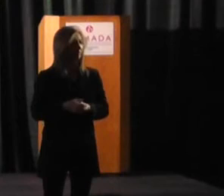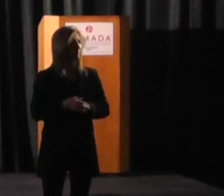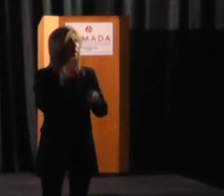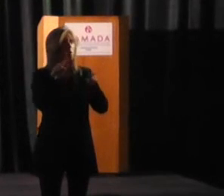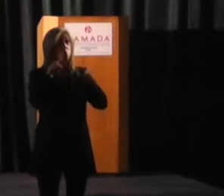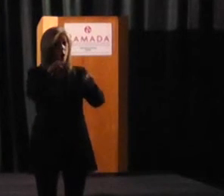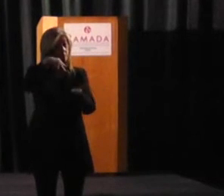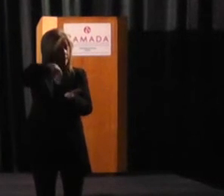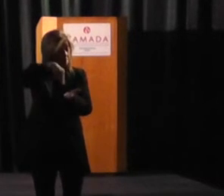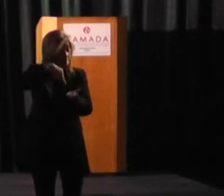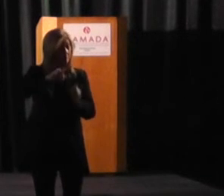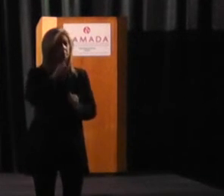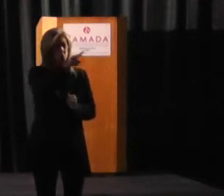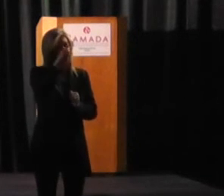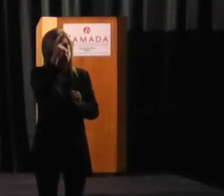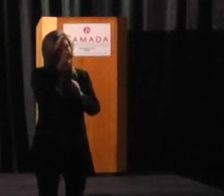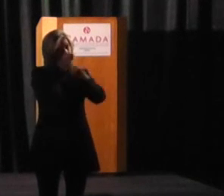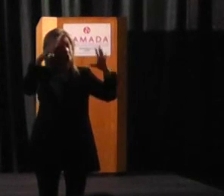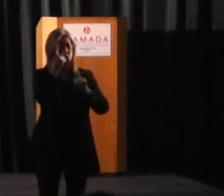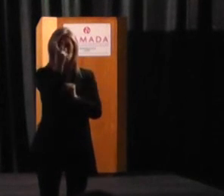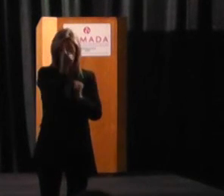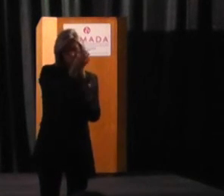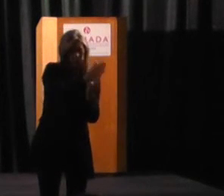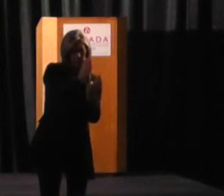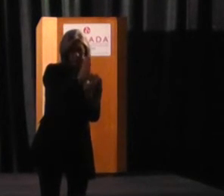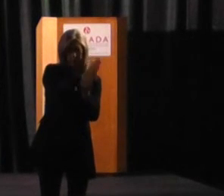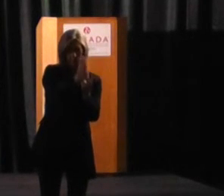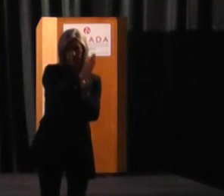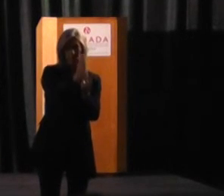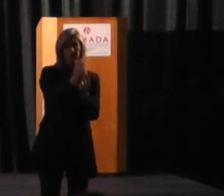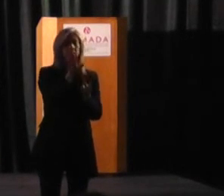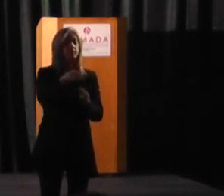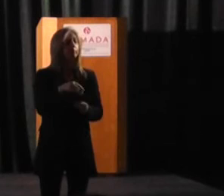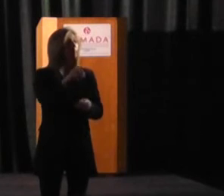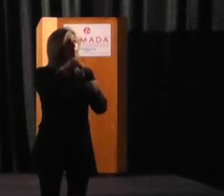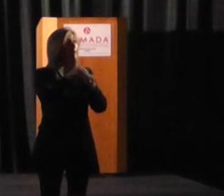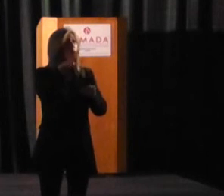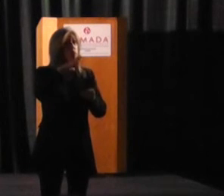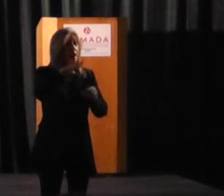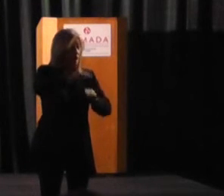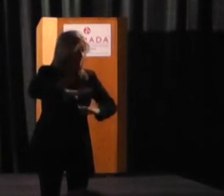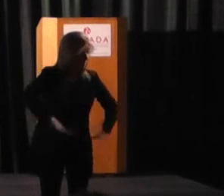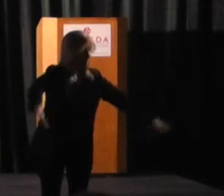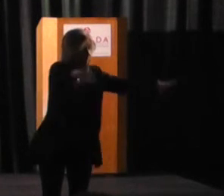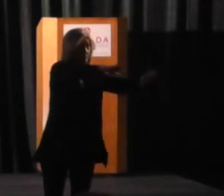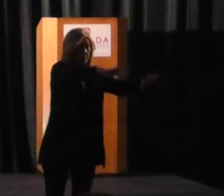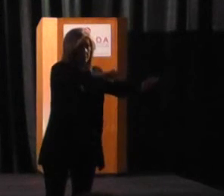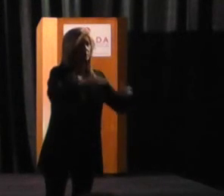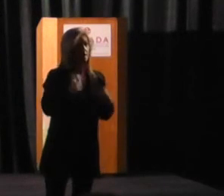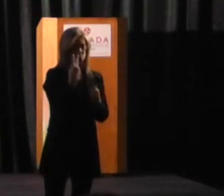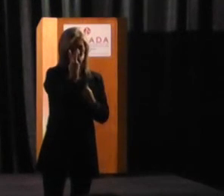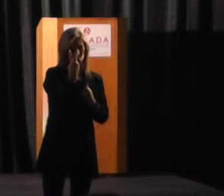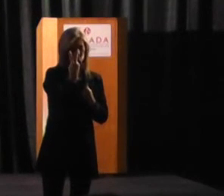the grassland, any grassland you'll see and experience, there are two things,